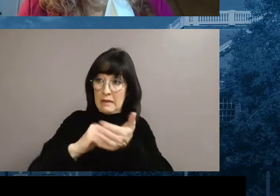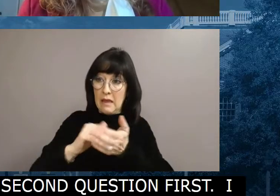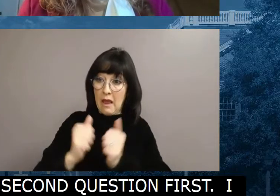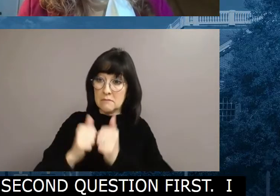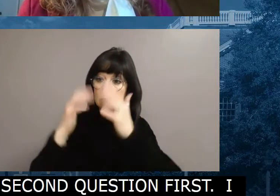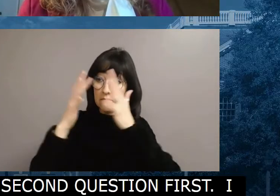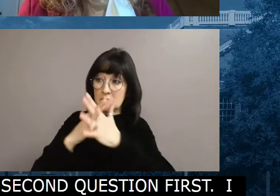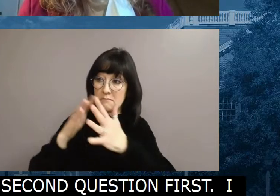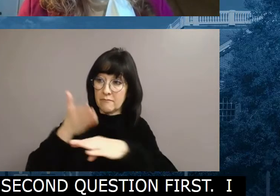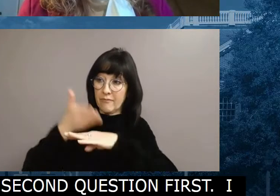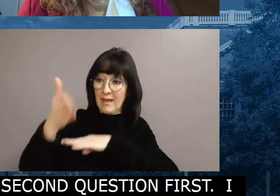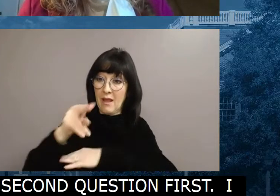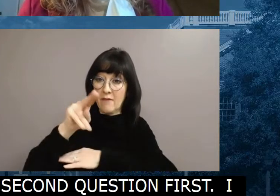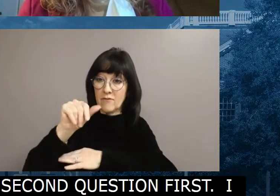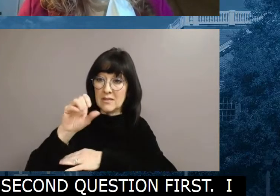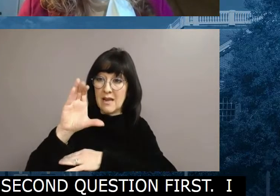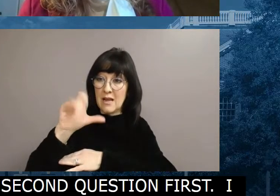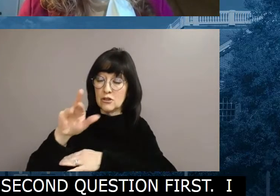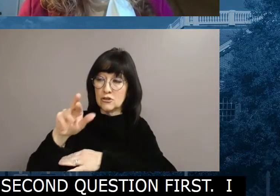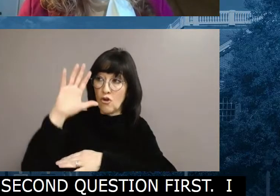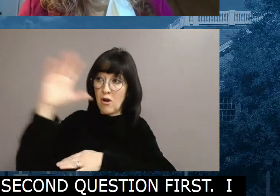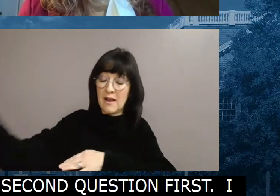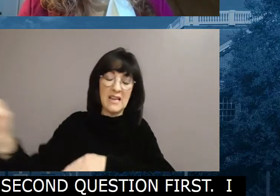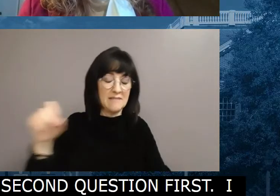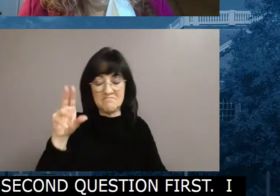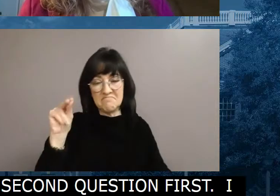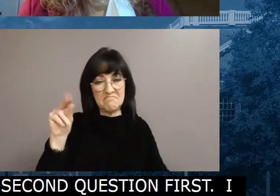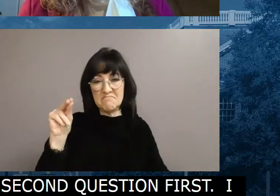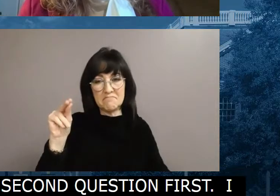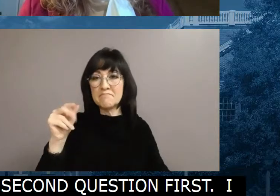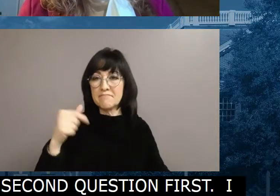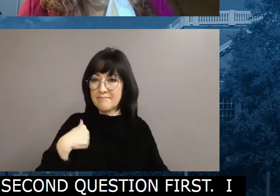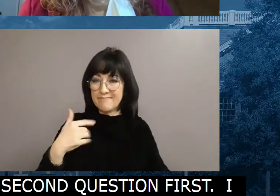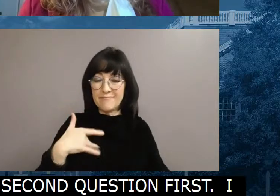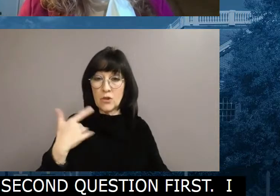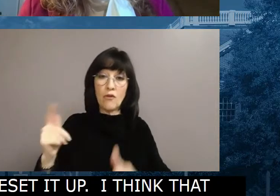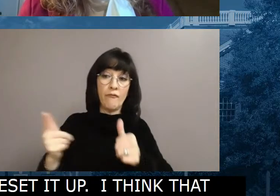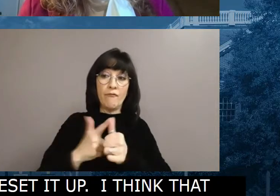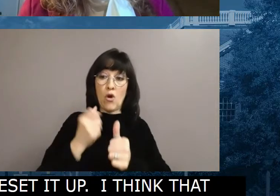location for getting us through the first 12 weeks of